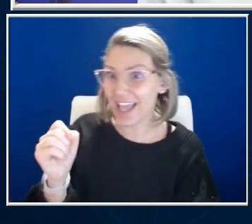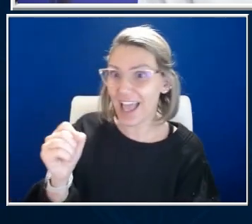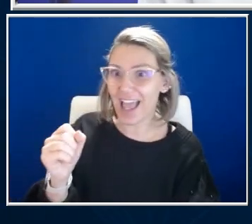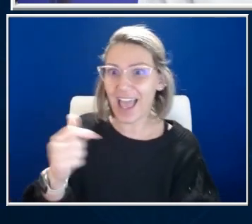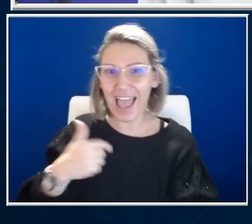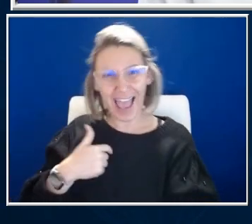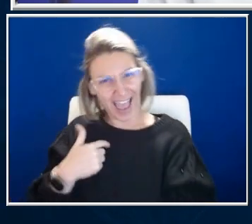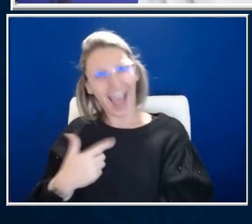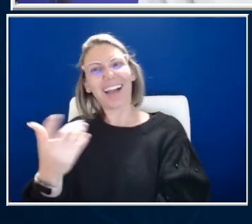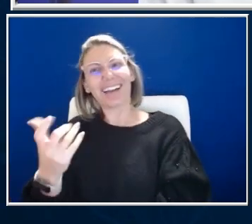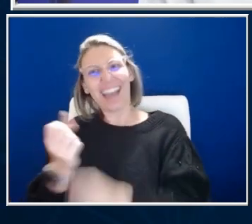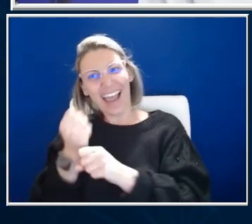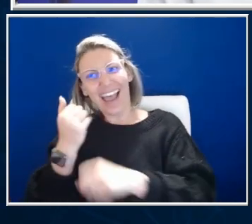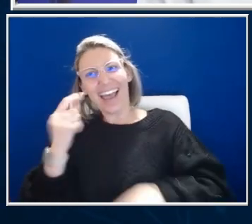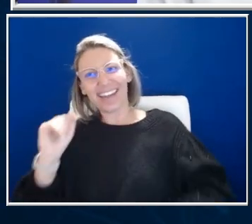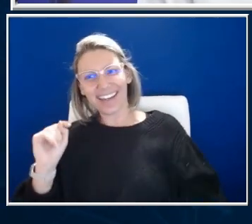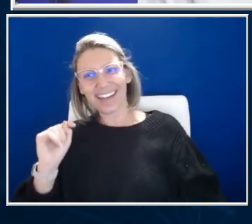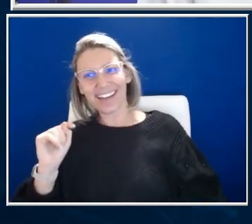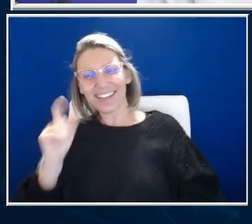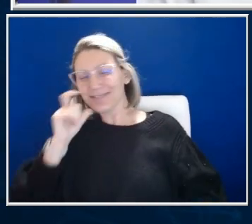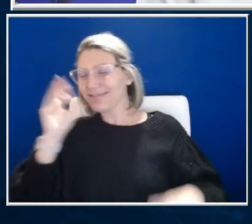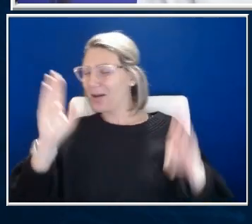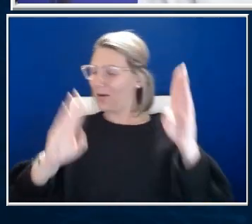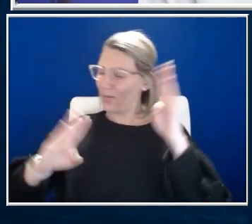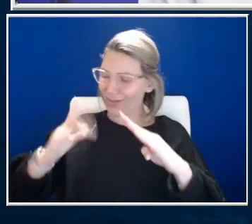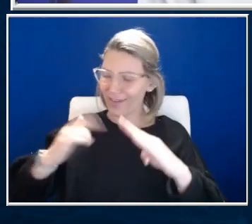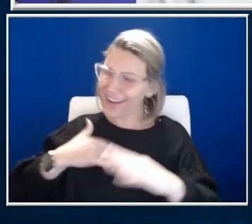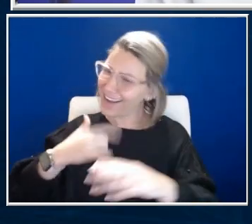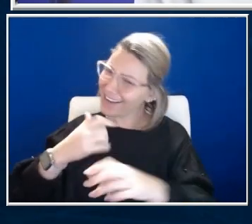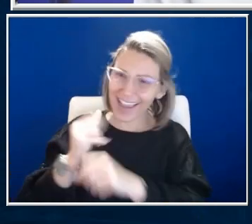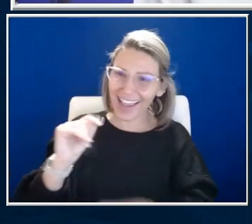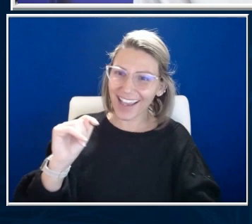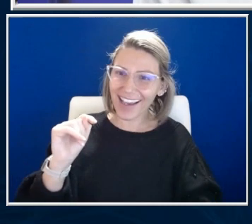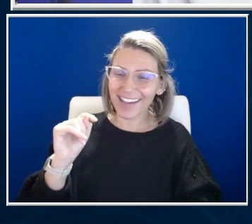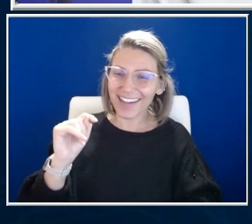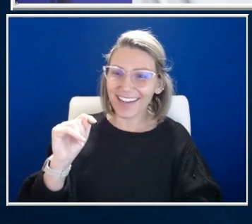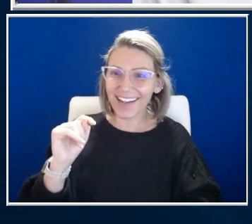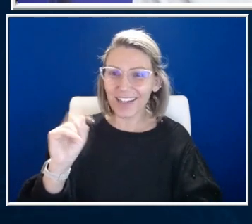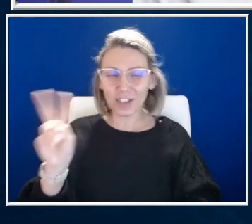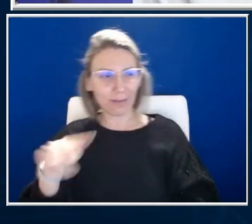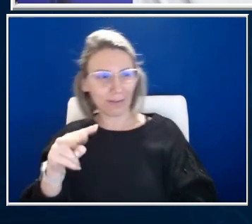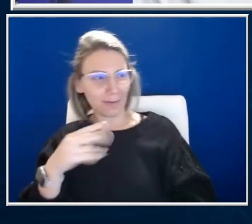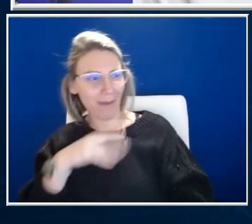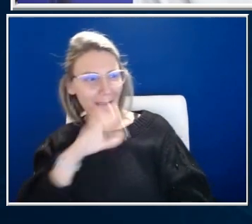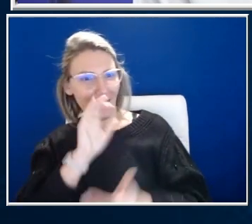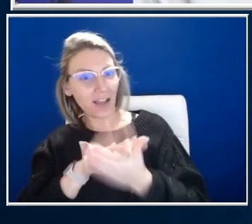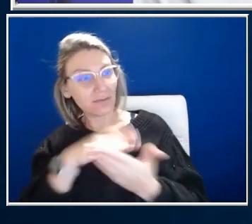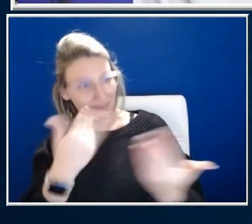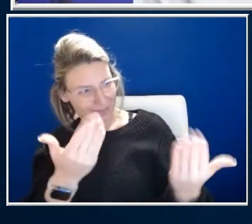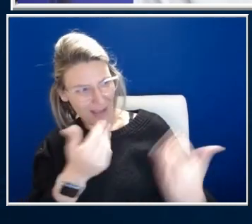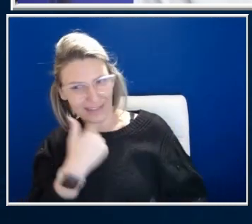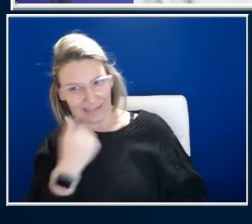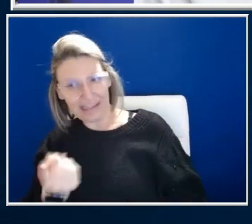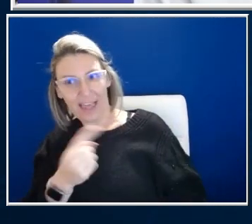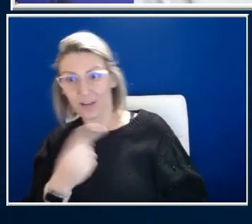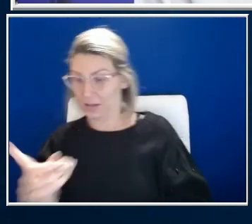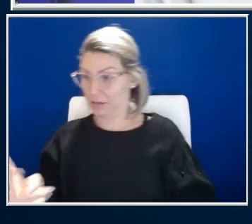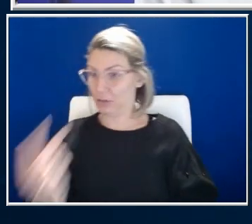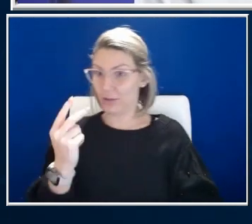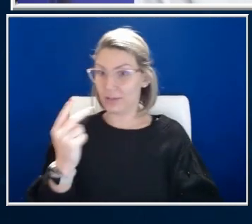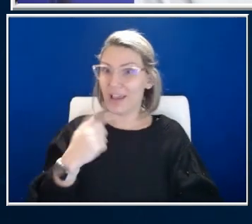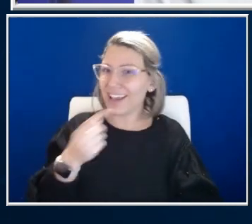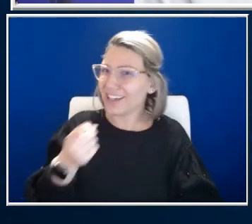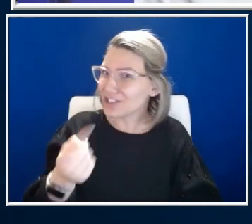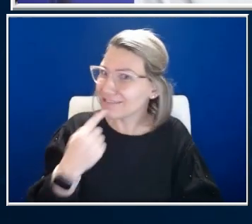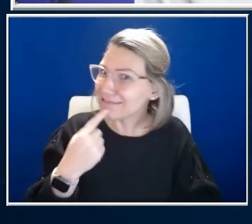got this. She said, don't worry. I got this. She looked over at my husband like, tell her. And he looked at me and said, she